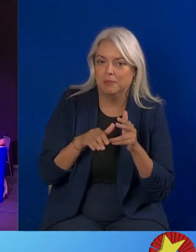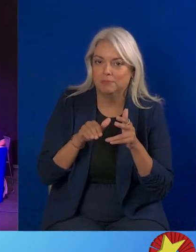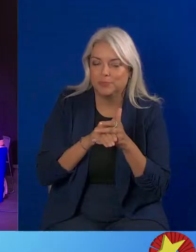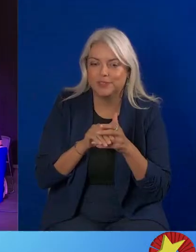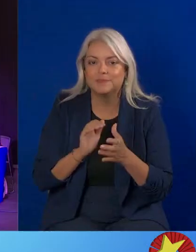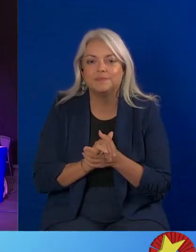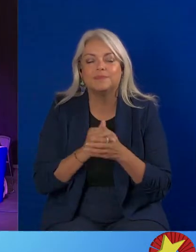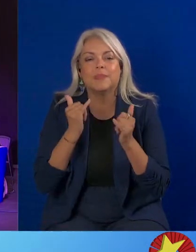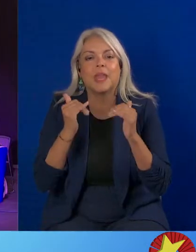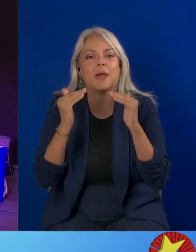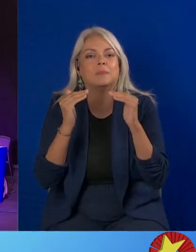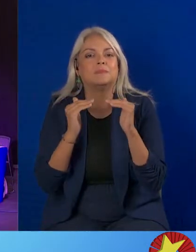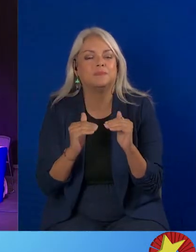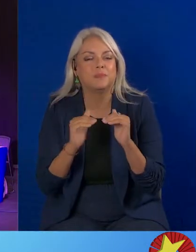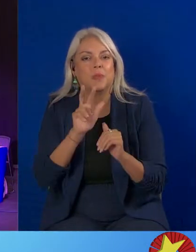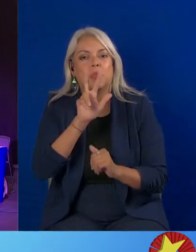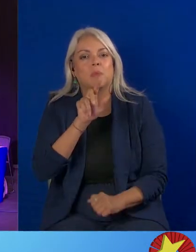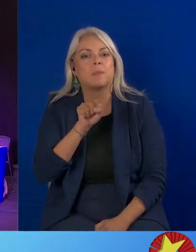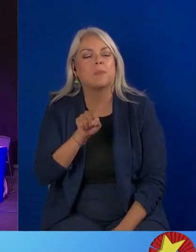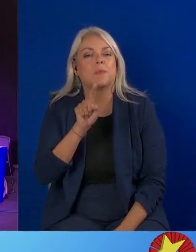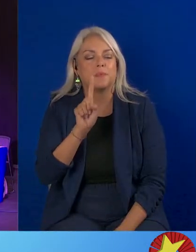with 3.1.